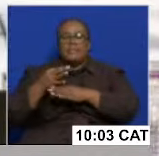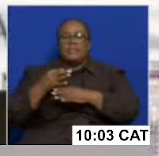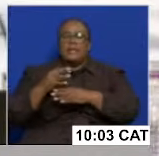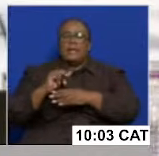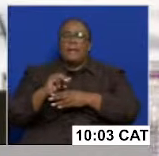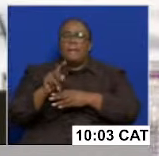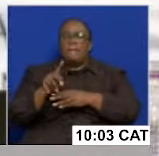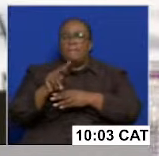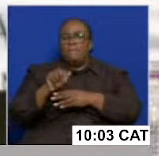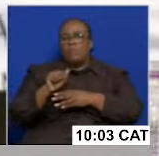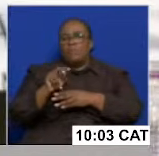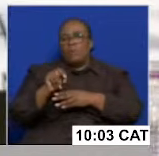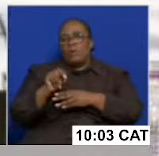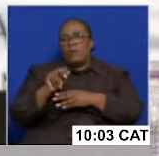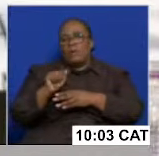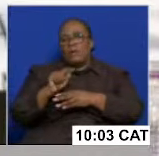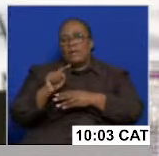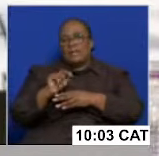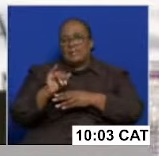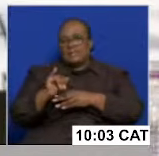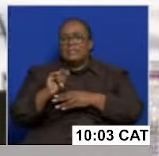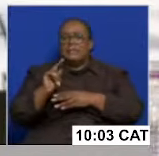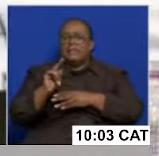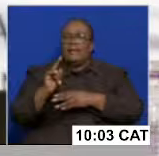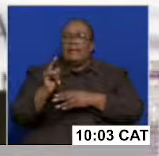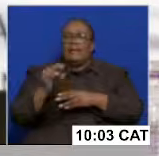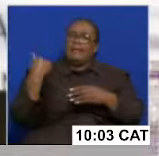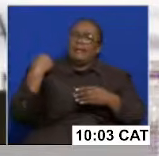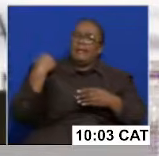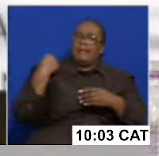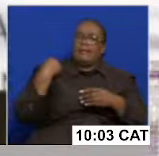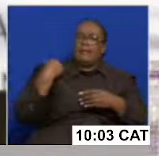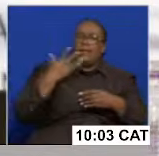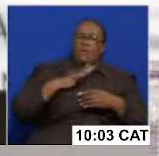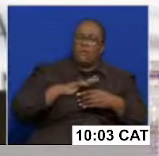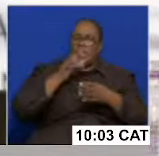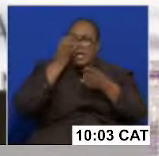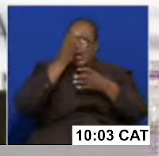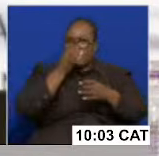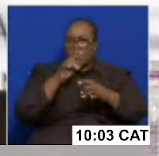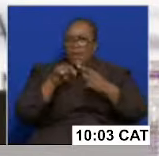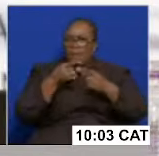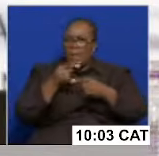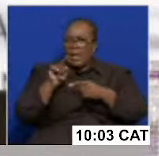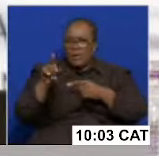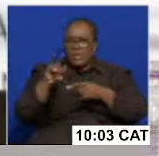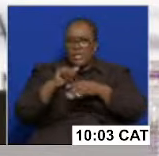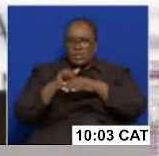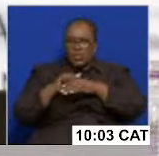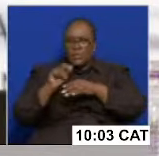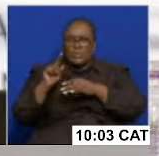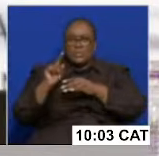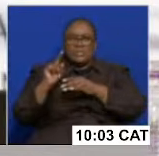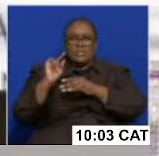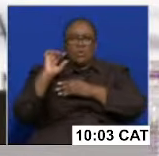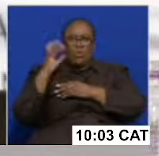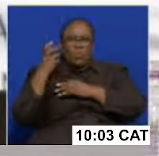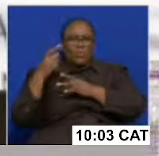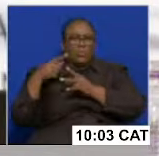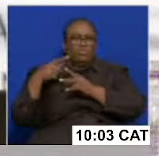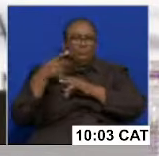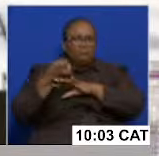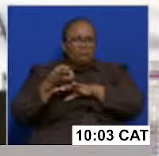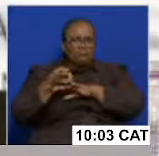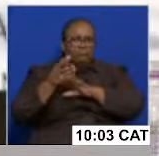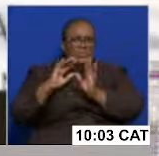the stones and continuously followed up with me until I was able to get in touch with the informer.